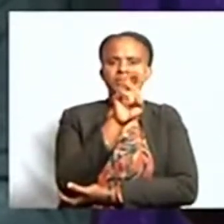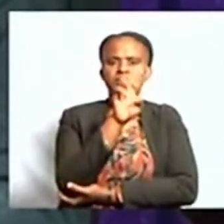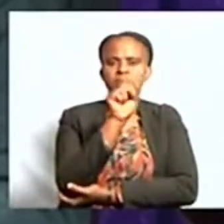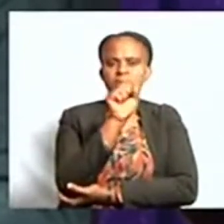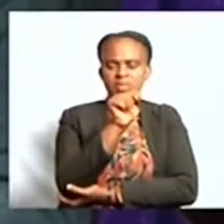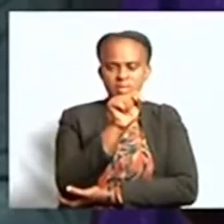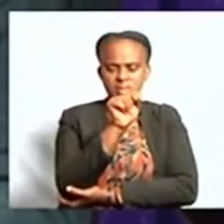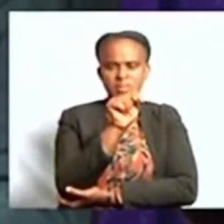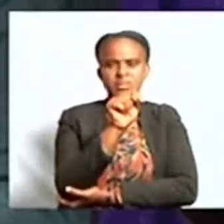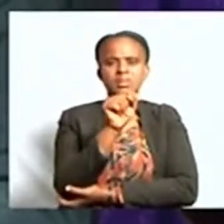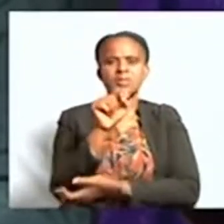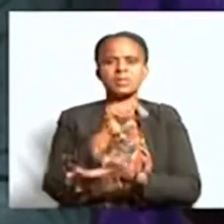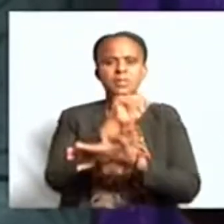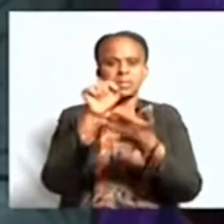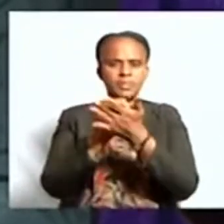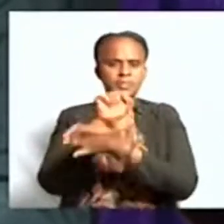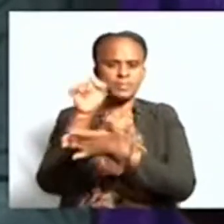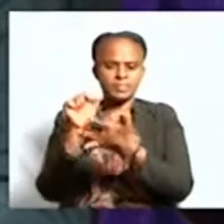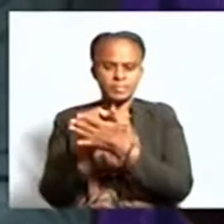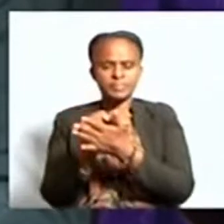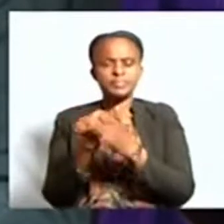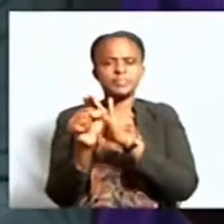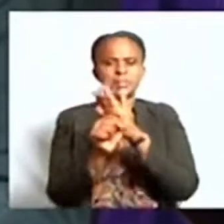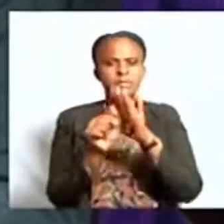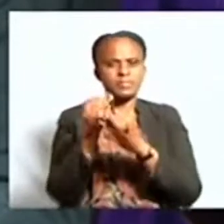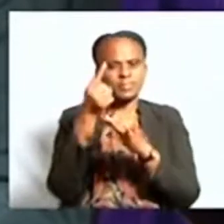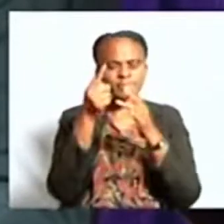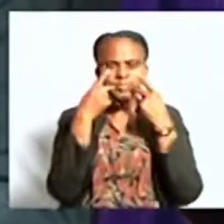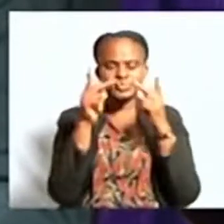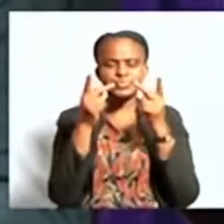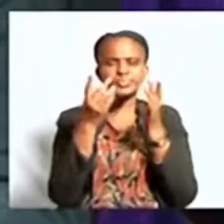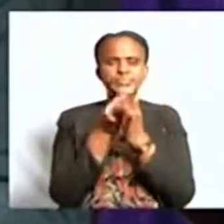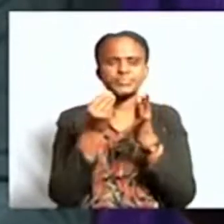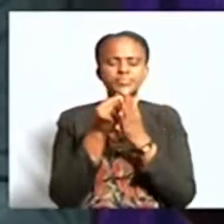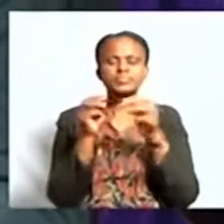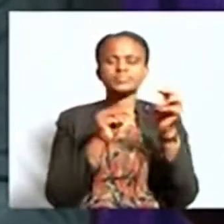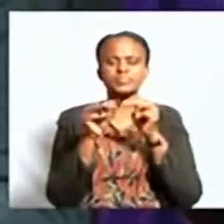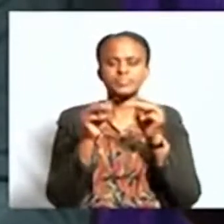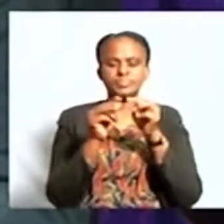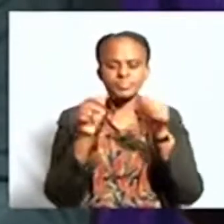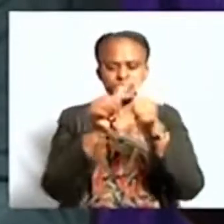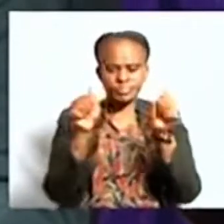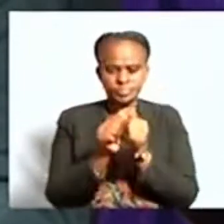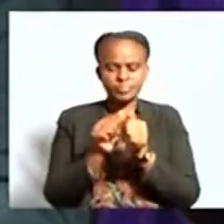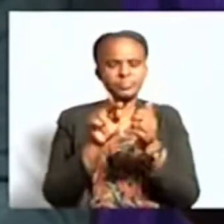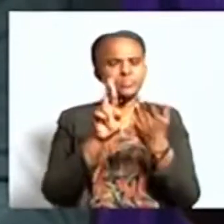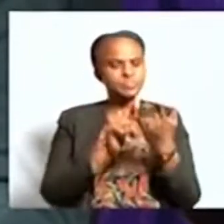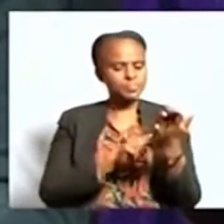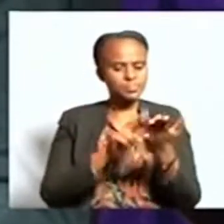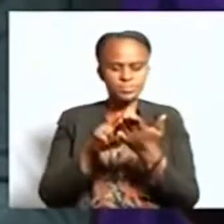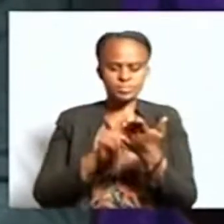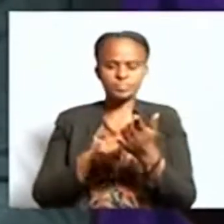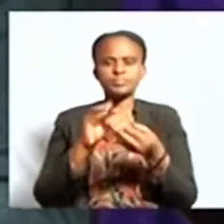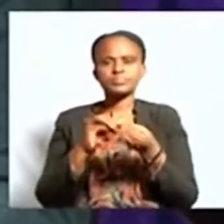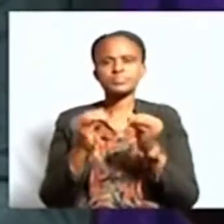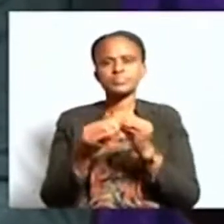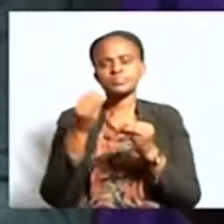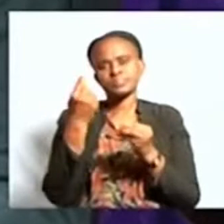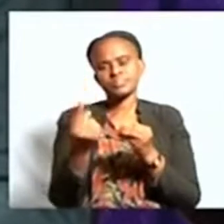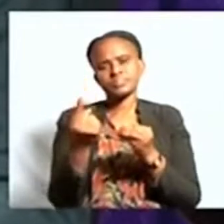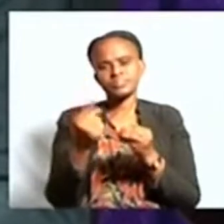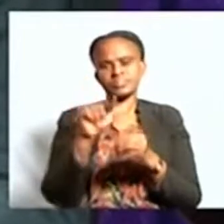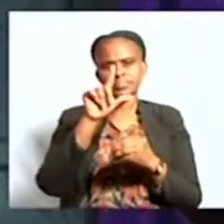Section 129, subsection 1 of the Public Finance Management General Regulations, number 1